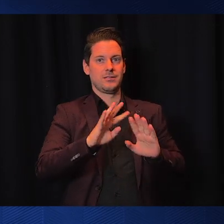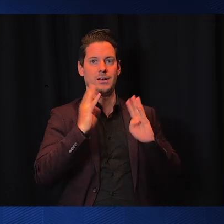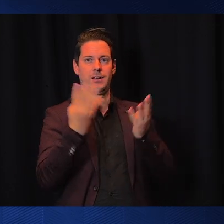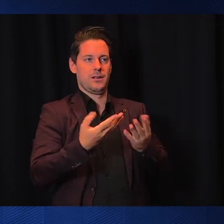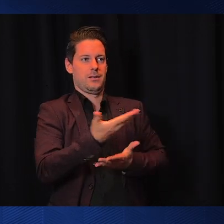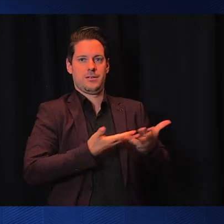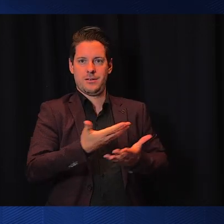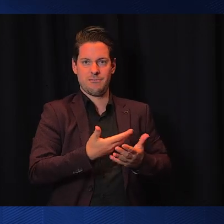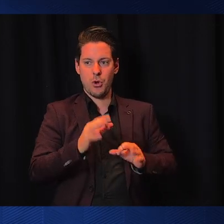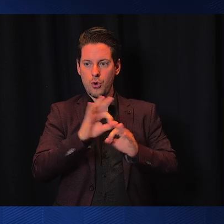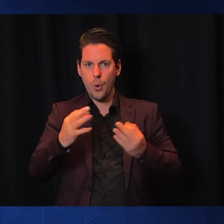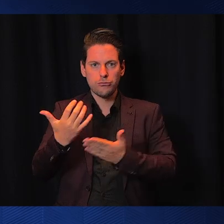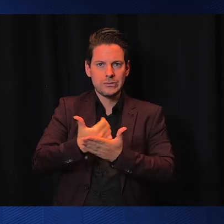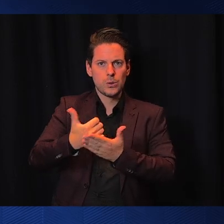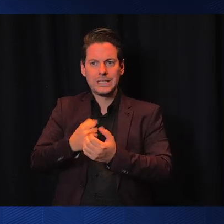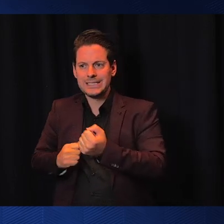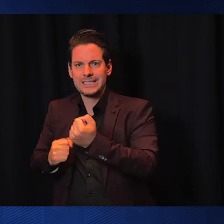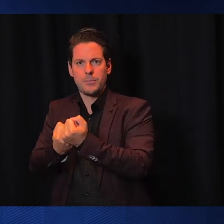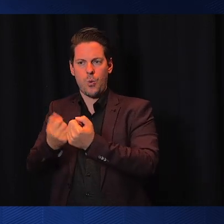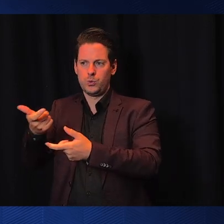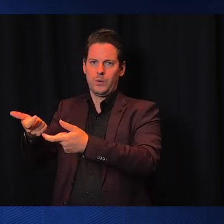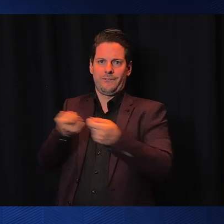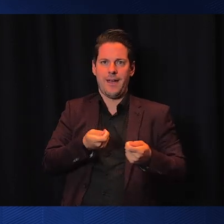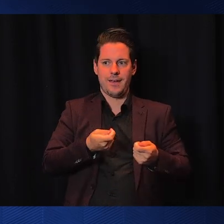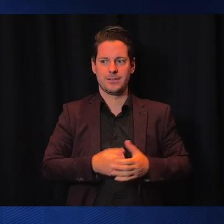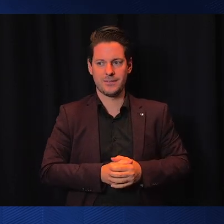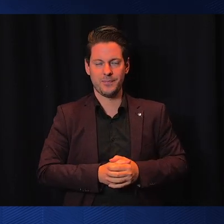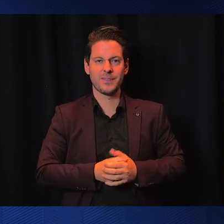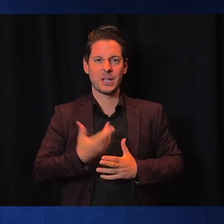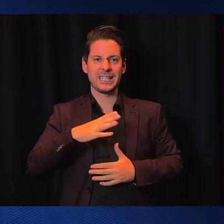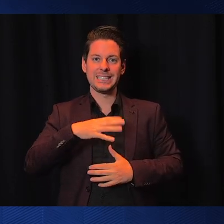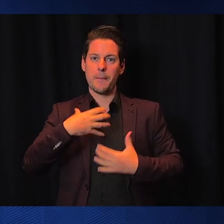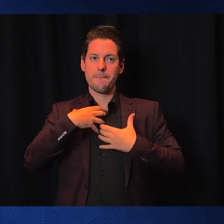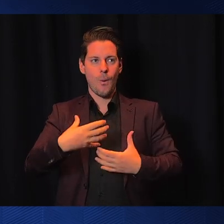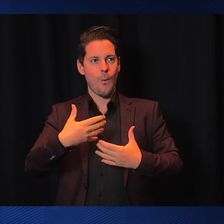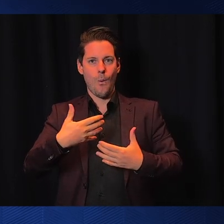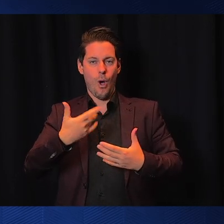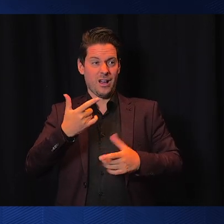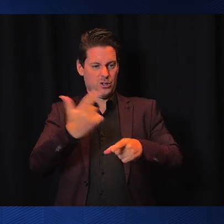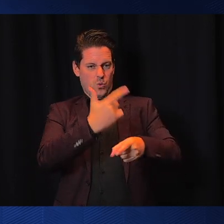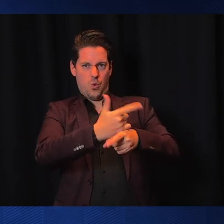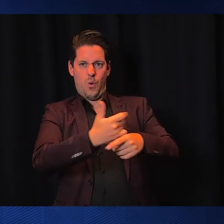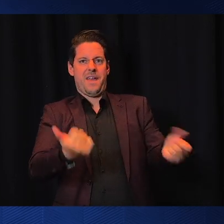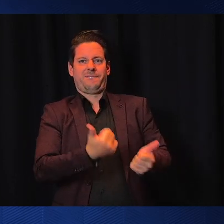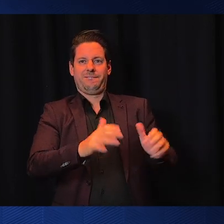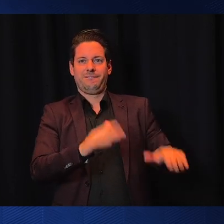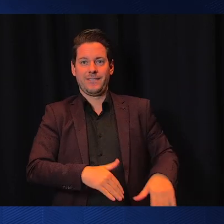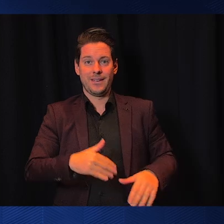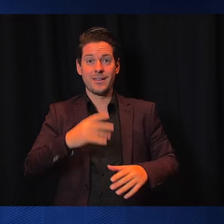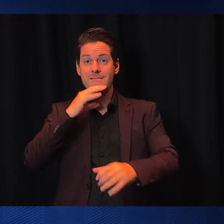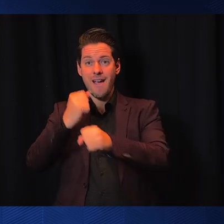engagement. What it seems to me that we need is so much more than conversation. And the governments,